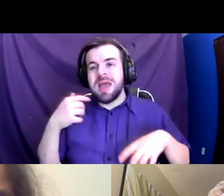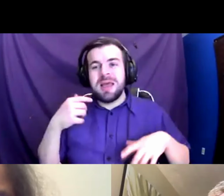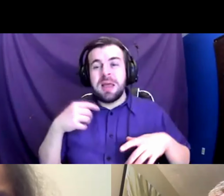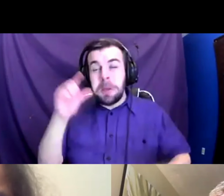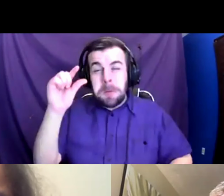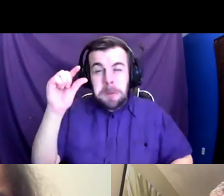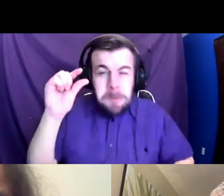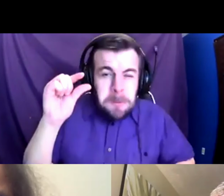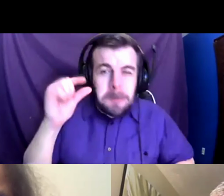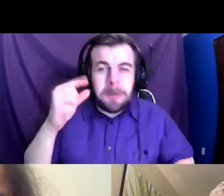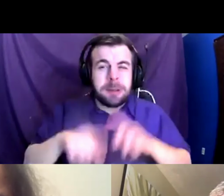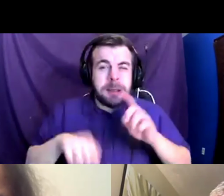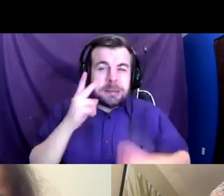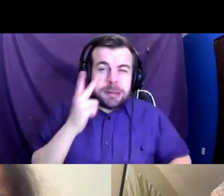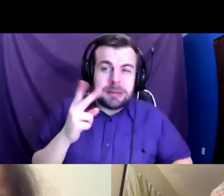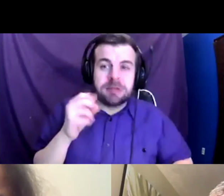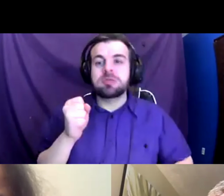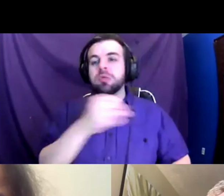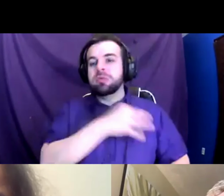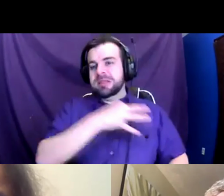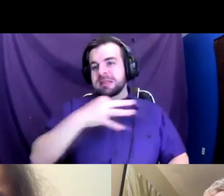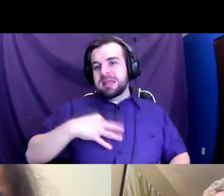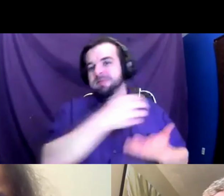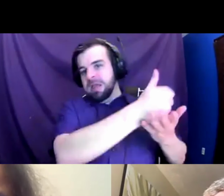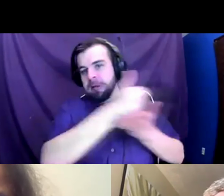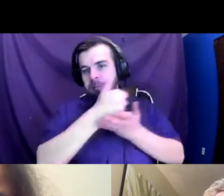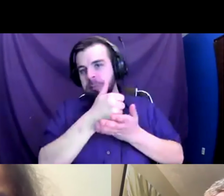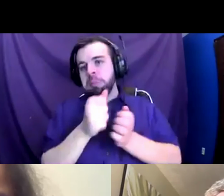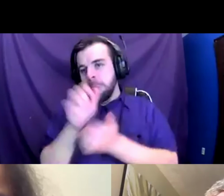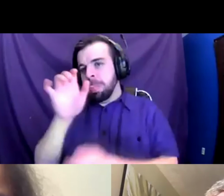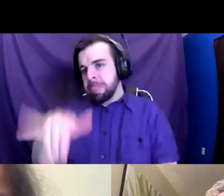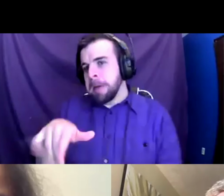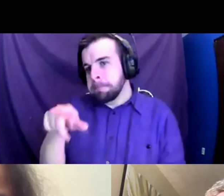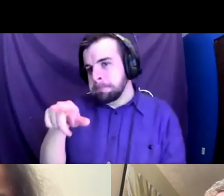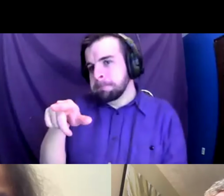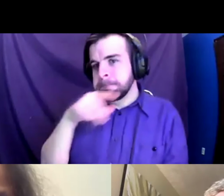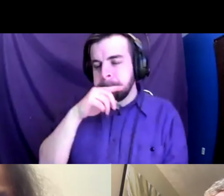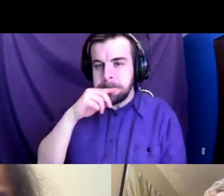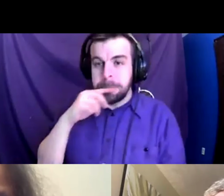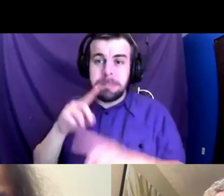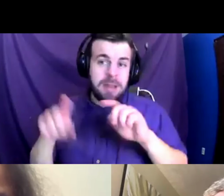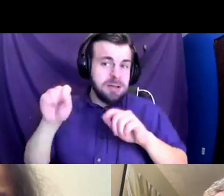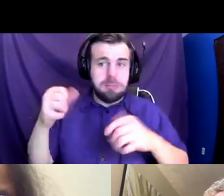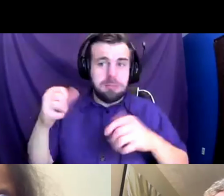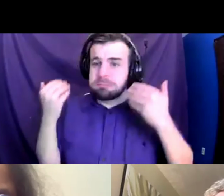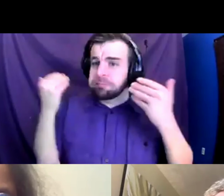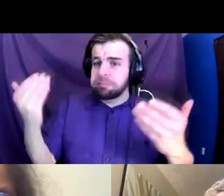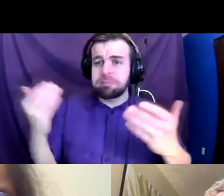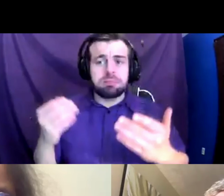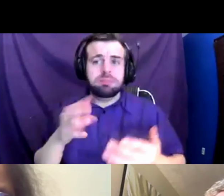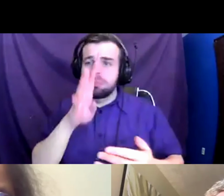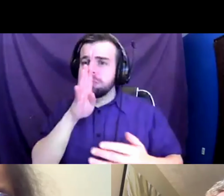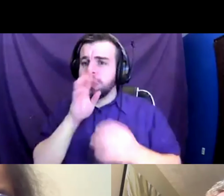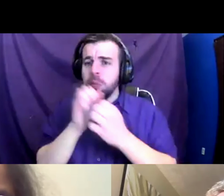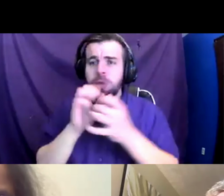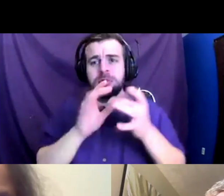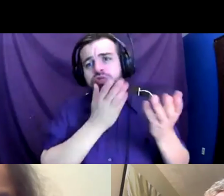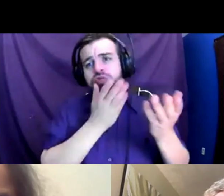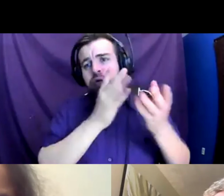helps me with the little parts. But yeah, talk to your service coordinator and